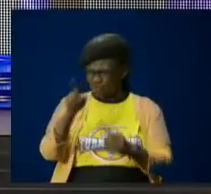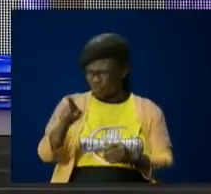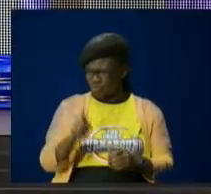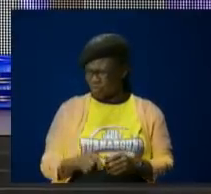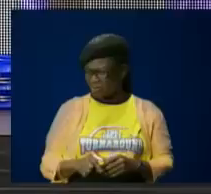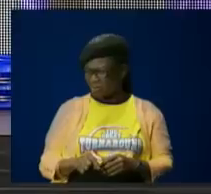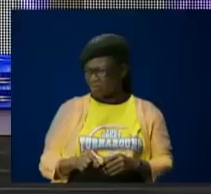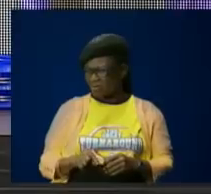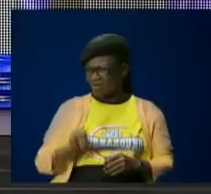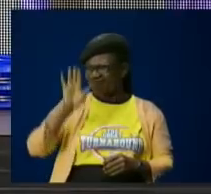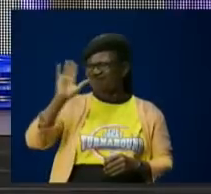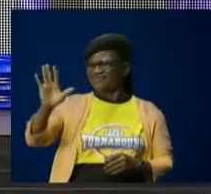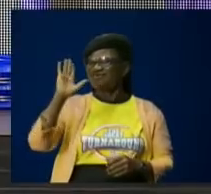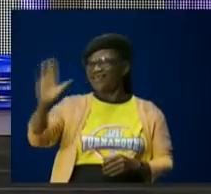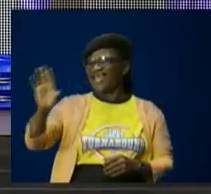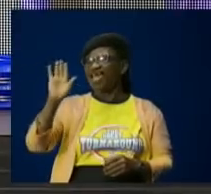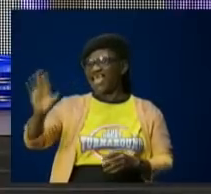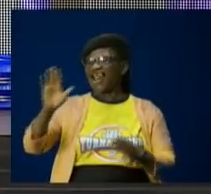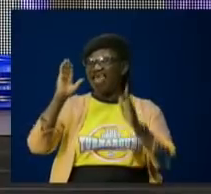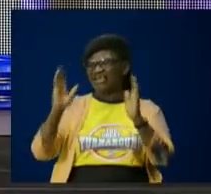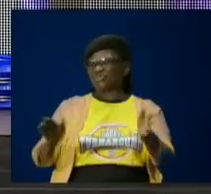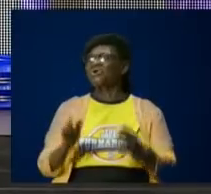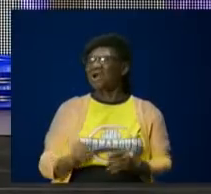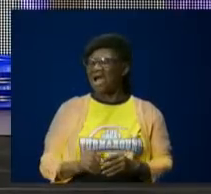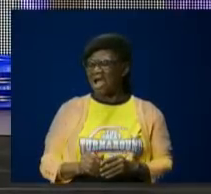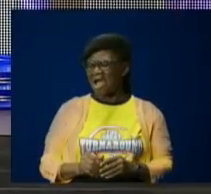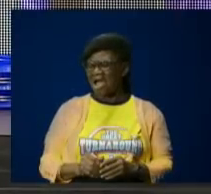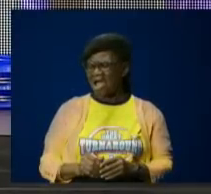If you have a problem, your mathematics can solve.